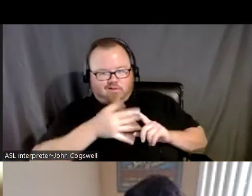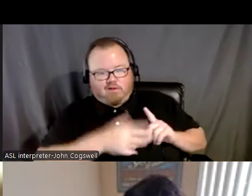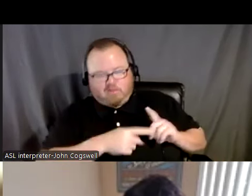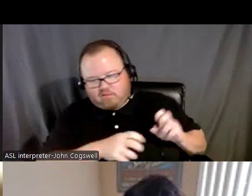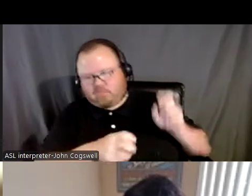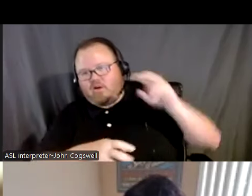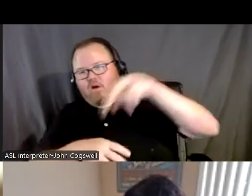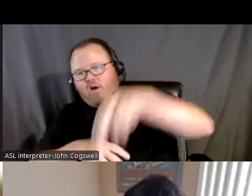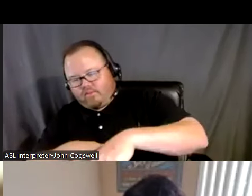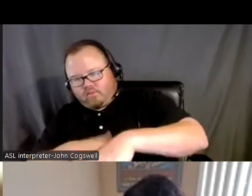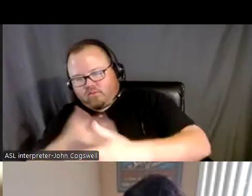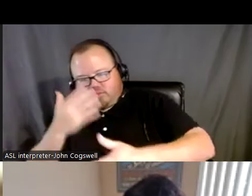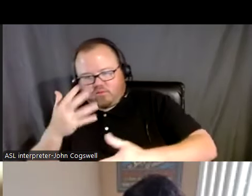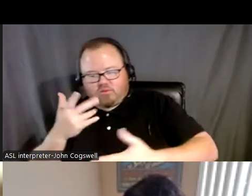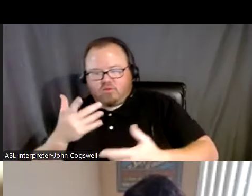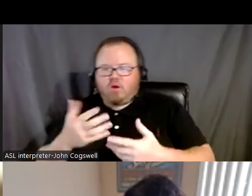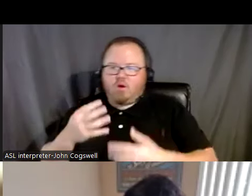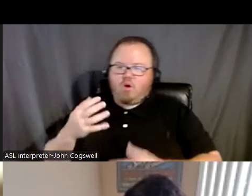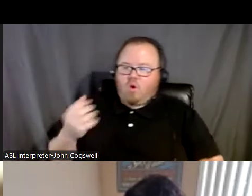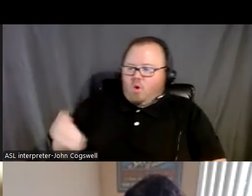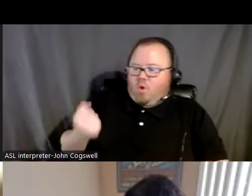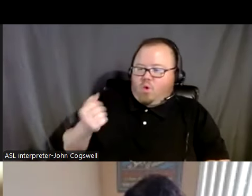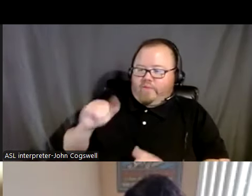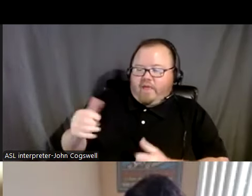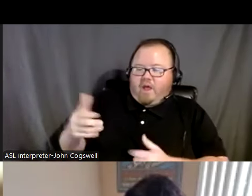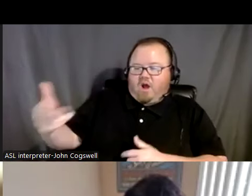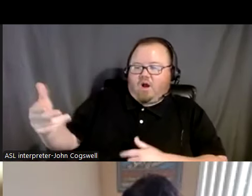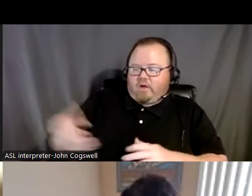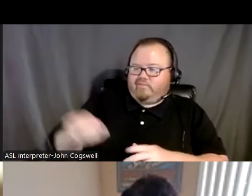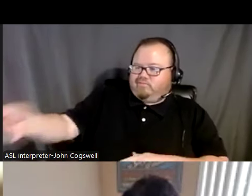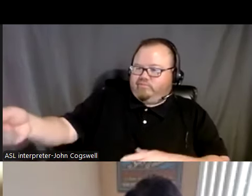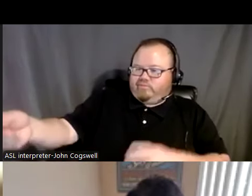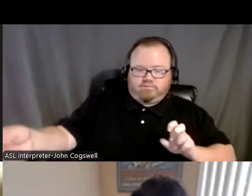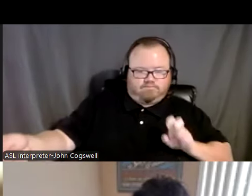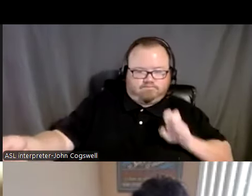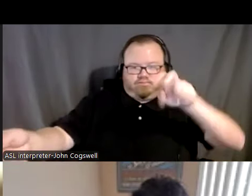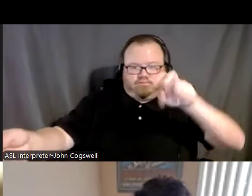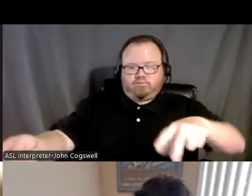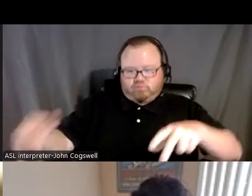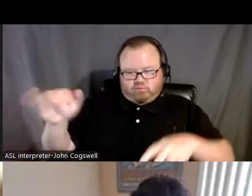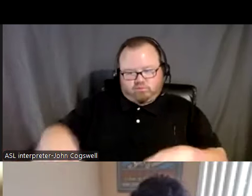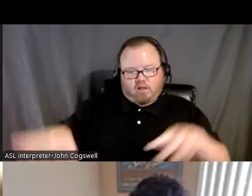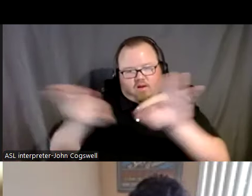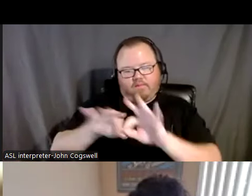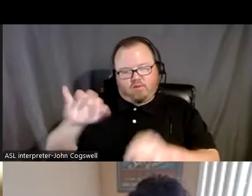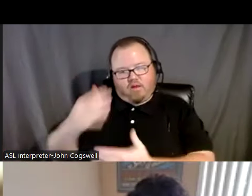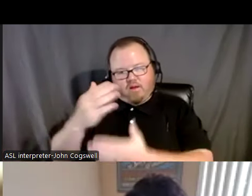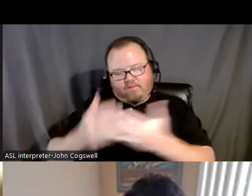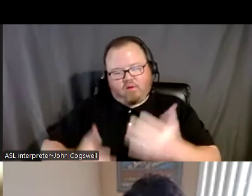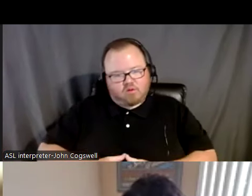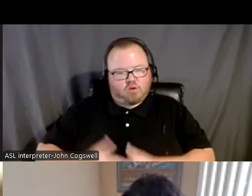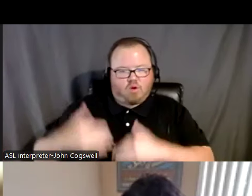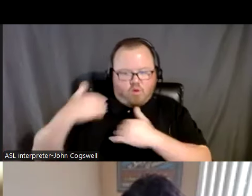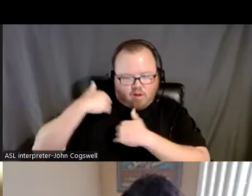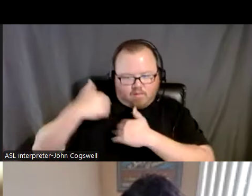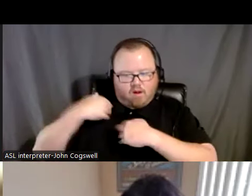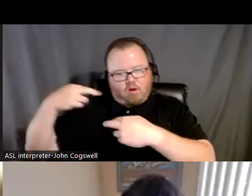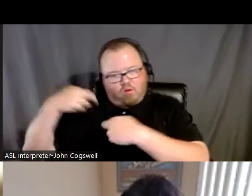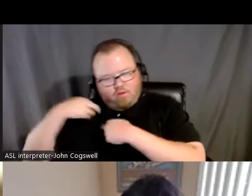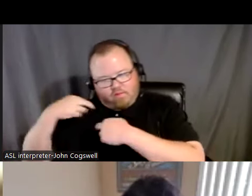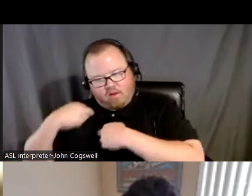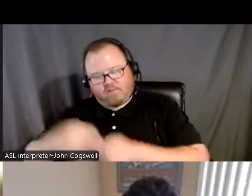being able to hold on to a firearm is a component of this. So that accountability, that responsibility. On the